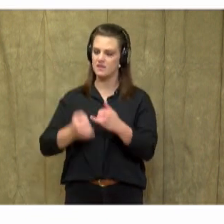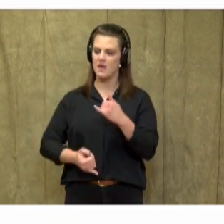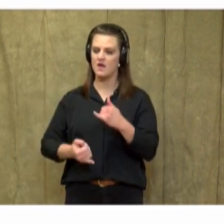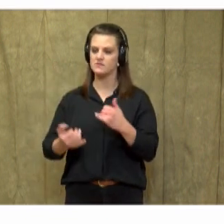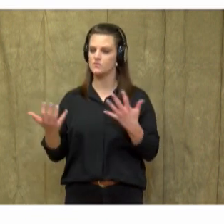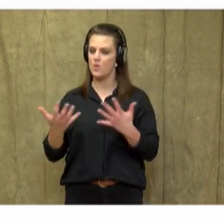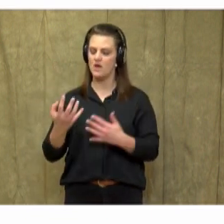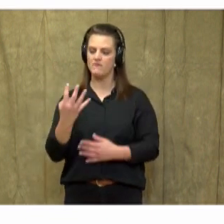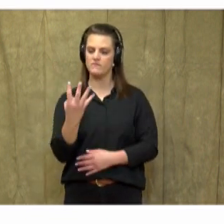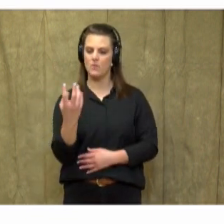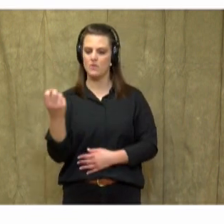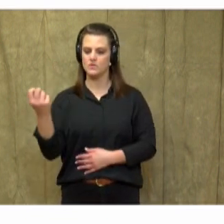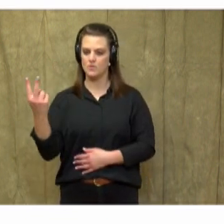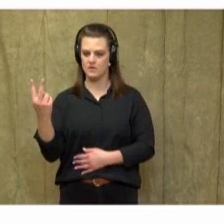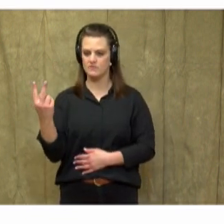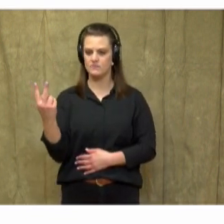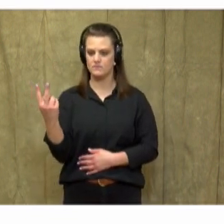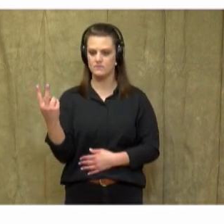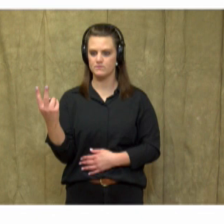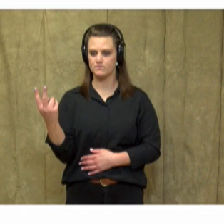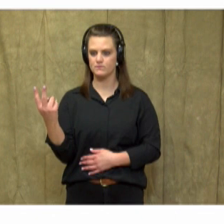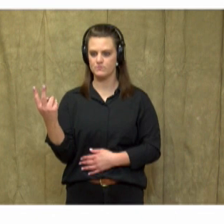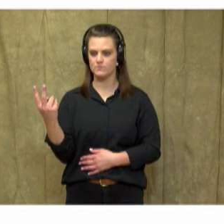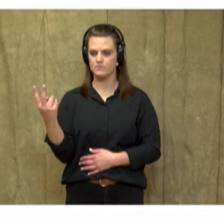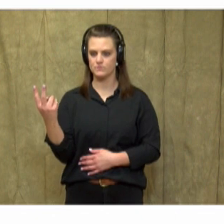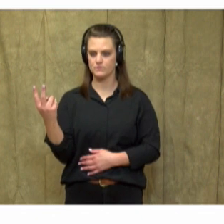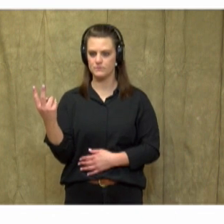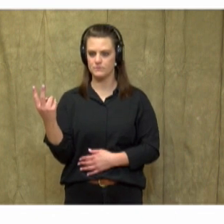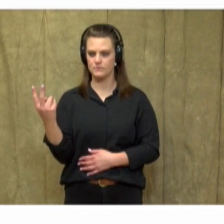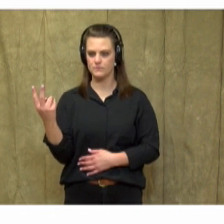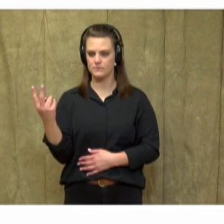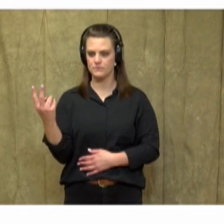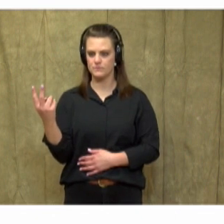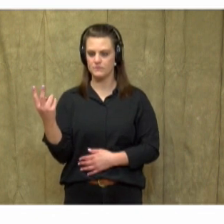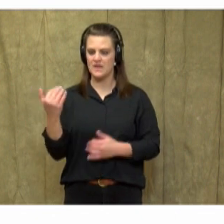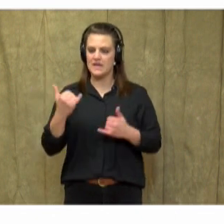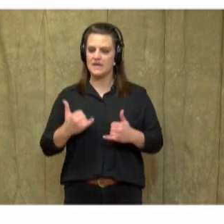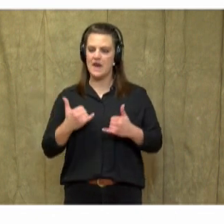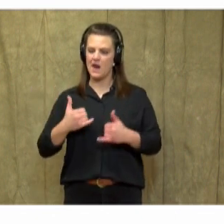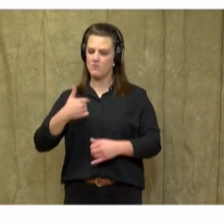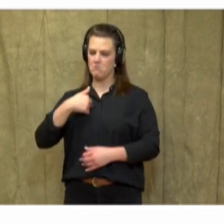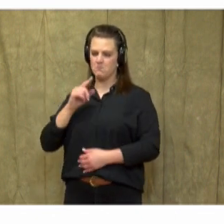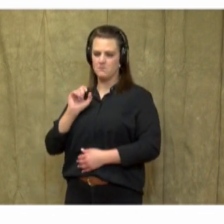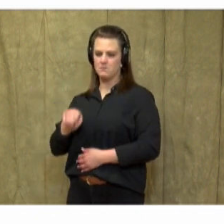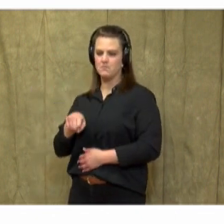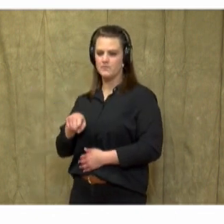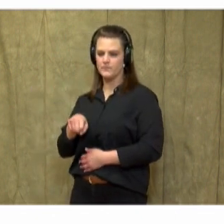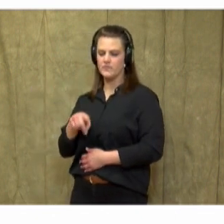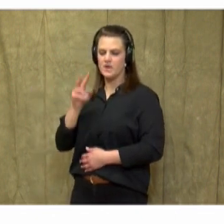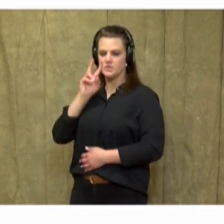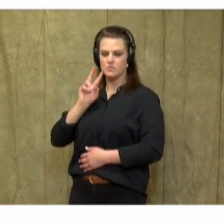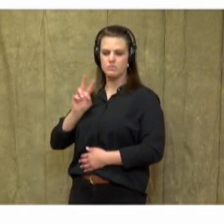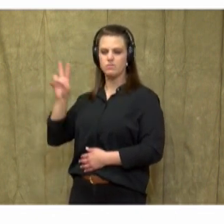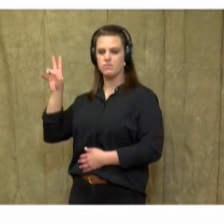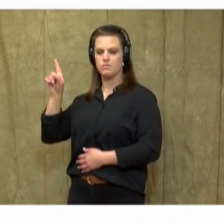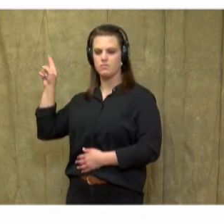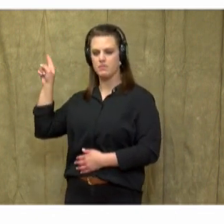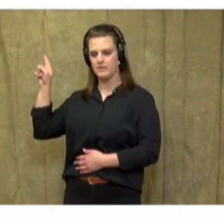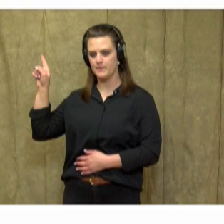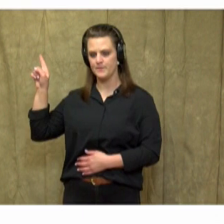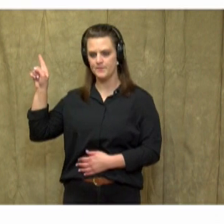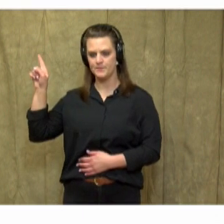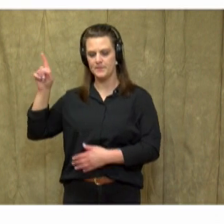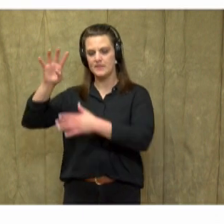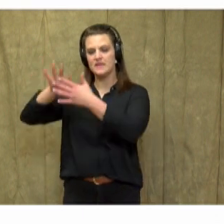final is 4, 12. Now let me ask you this. Looking at this